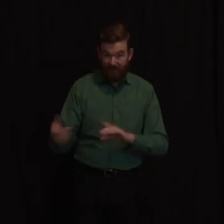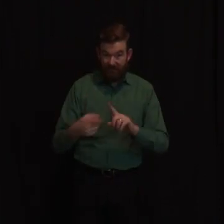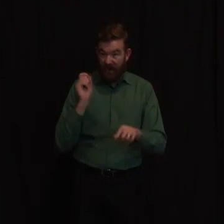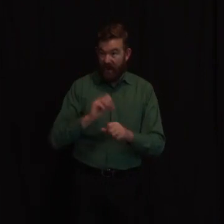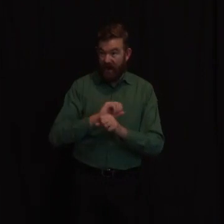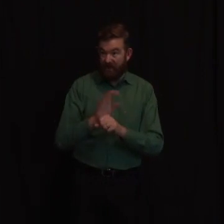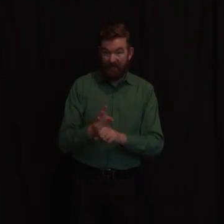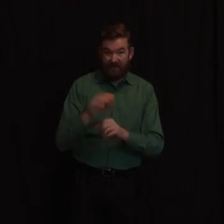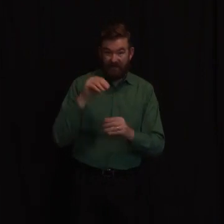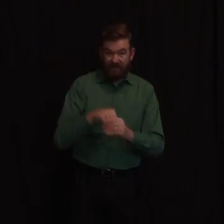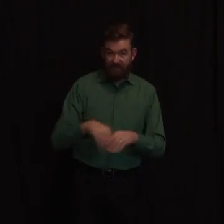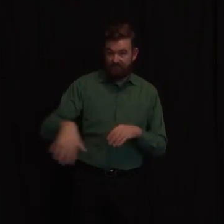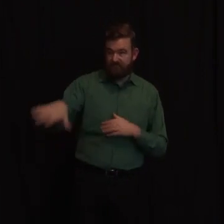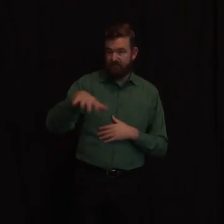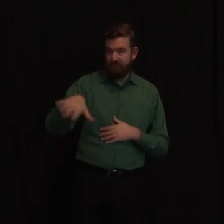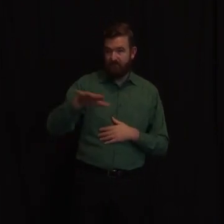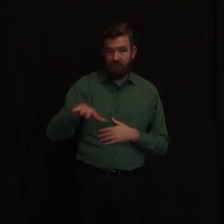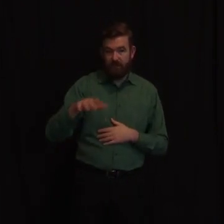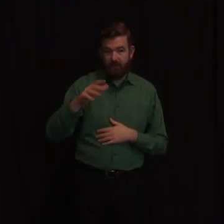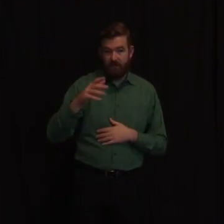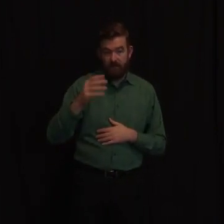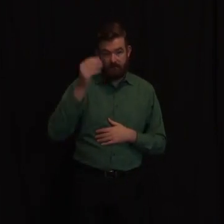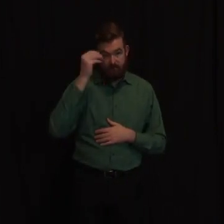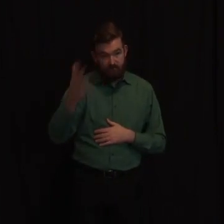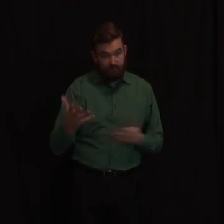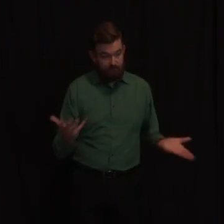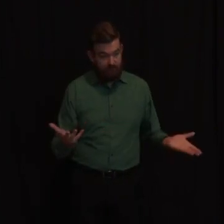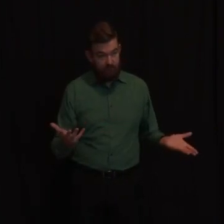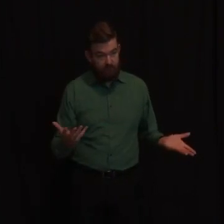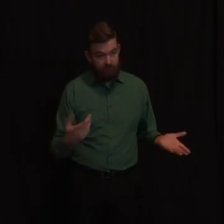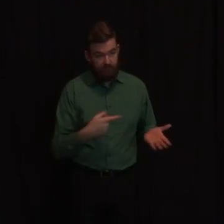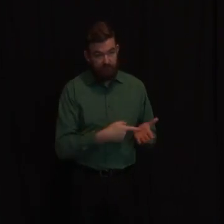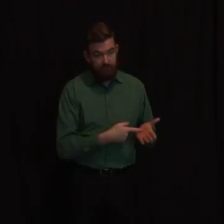County. I would just say this, folks.